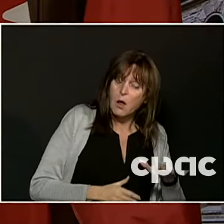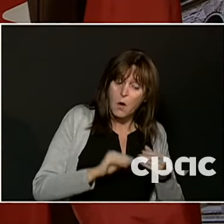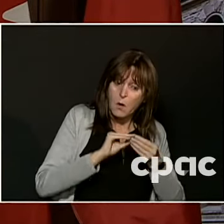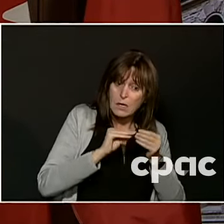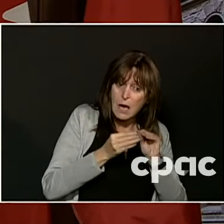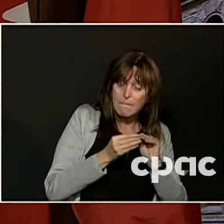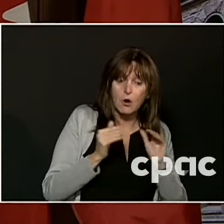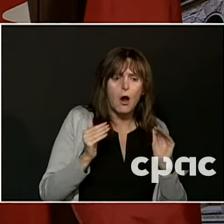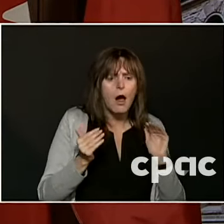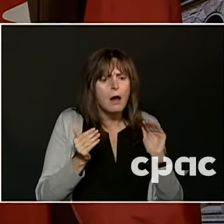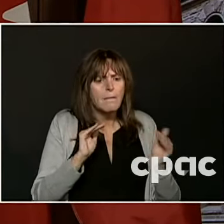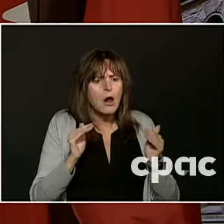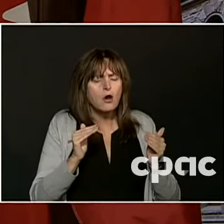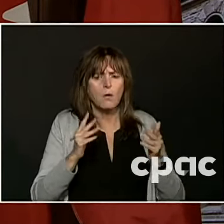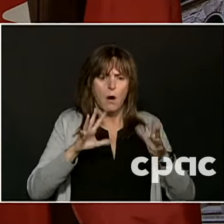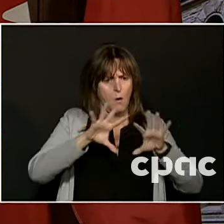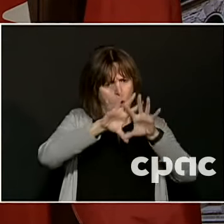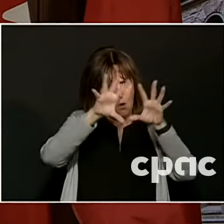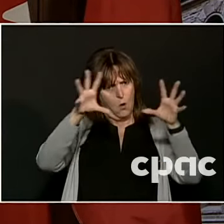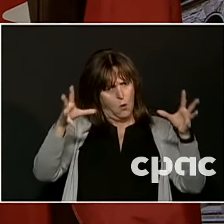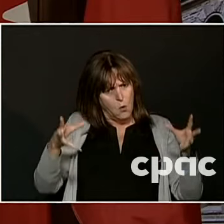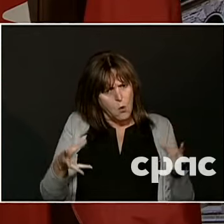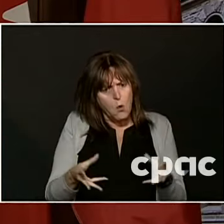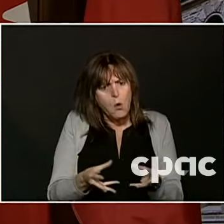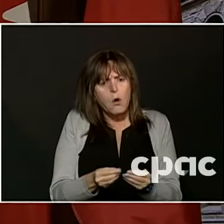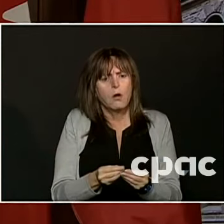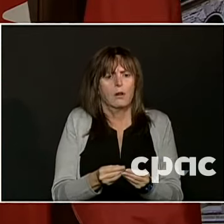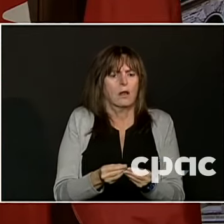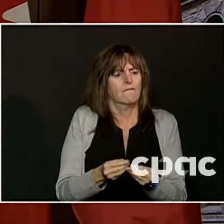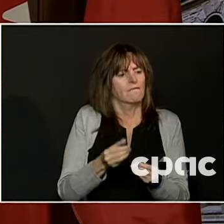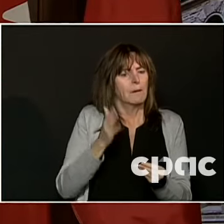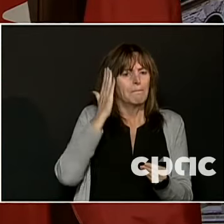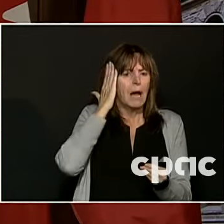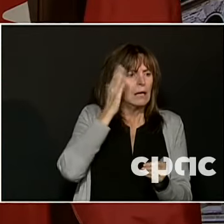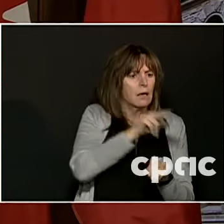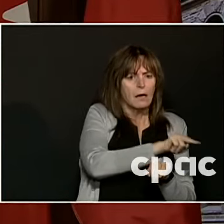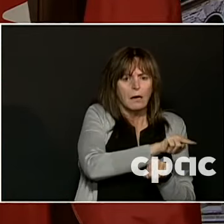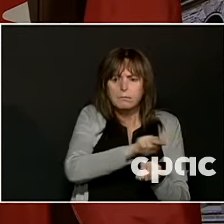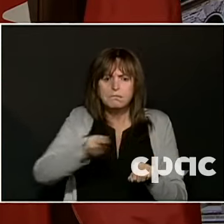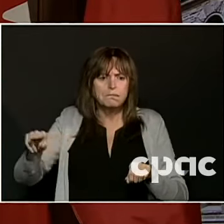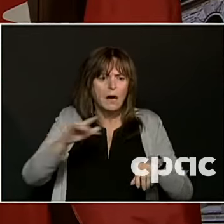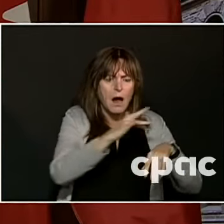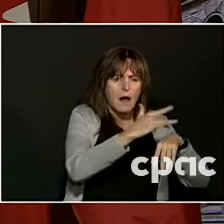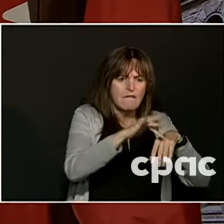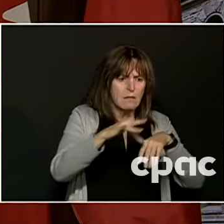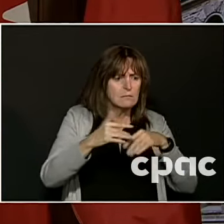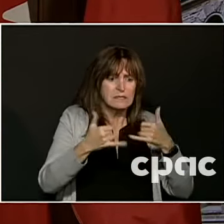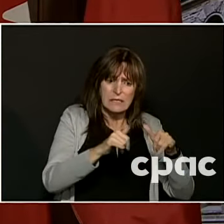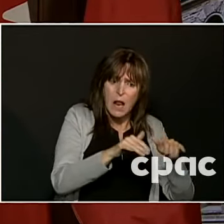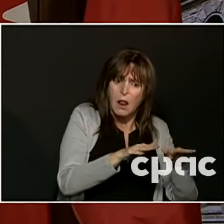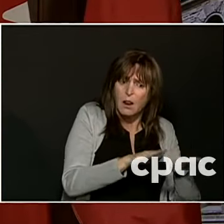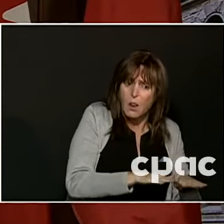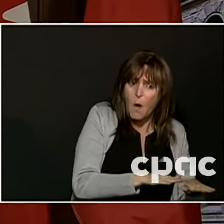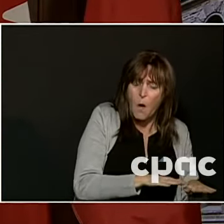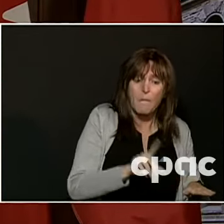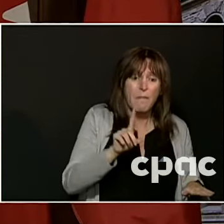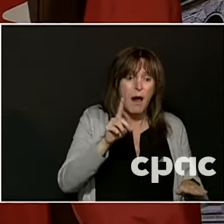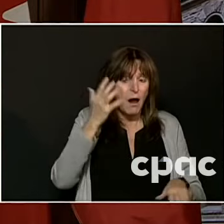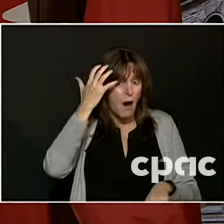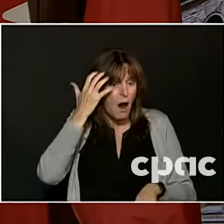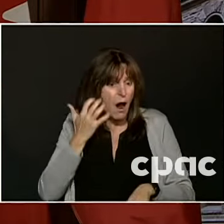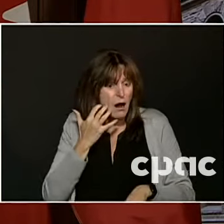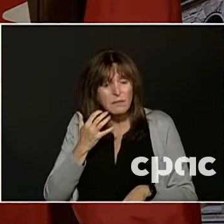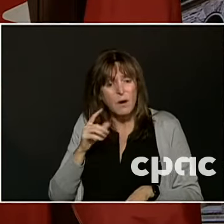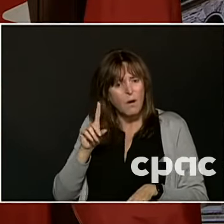number of hospital beds in this province, but it's important to keep in mind as well that our hospitals run very close to capacity at all times,